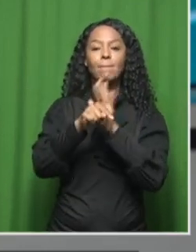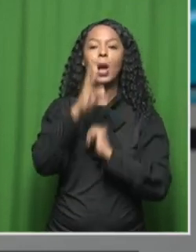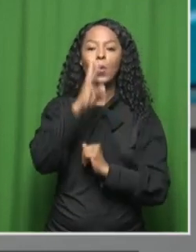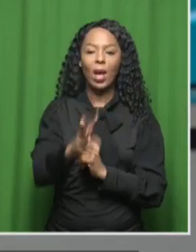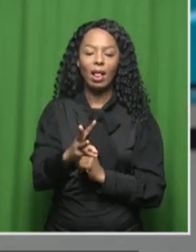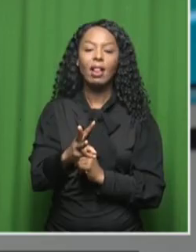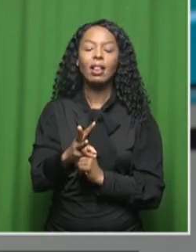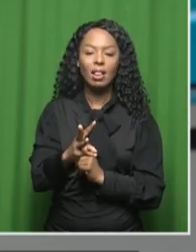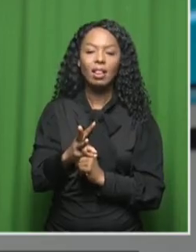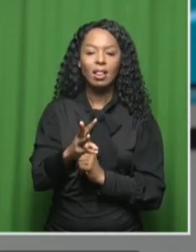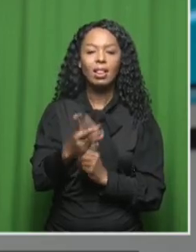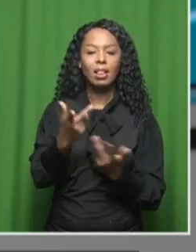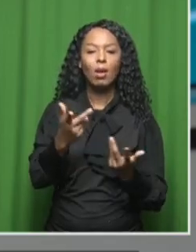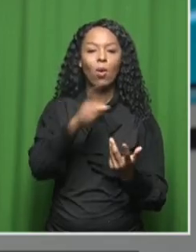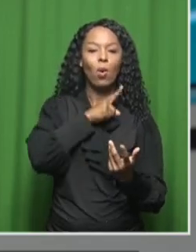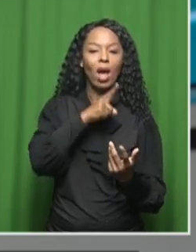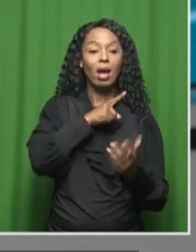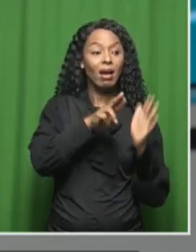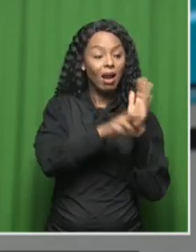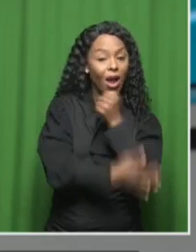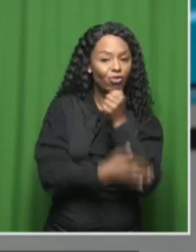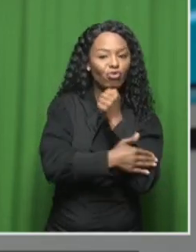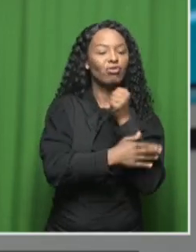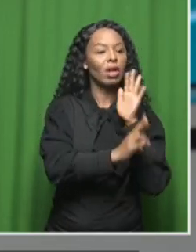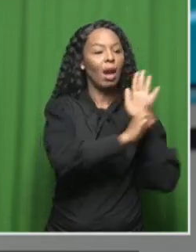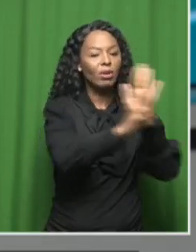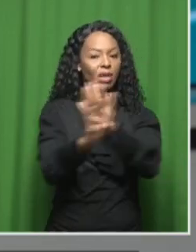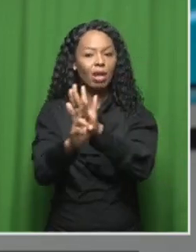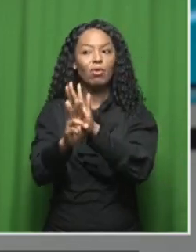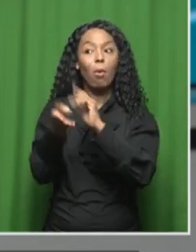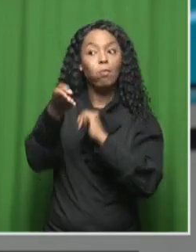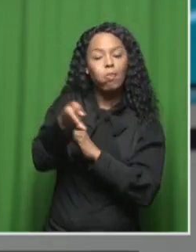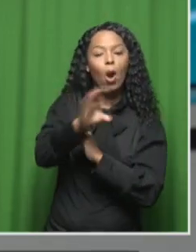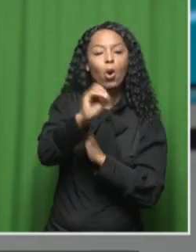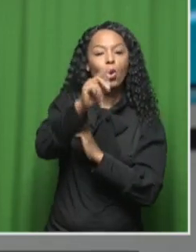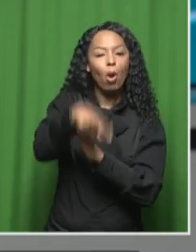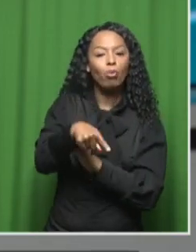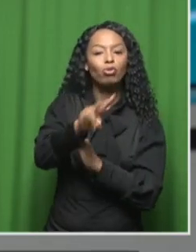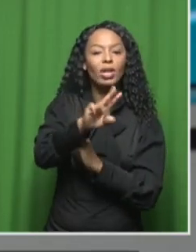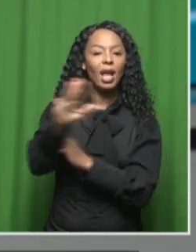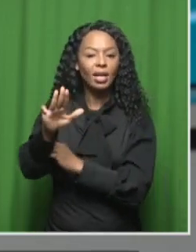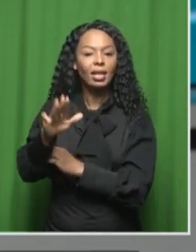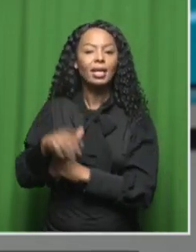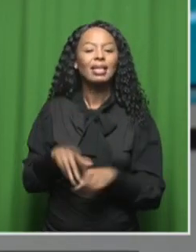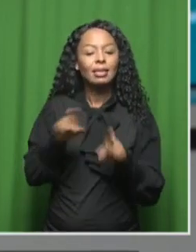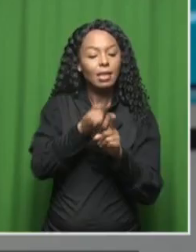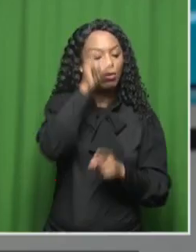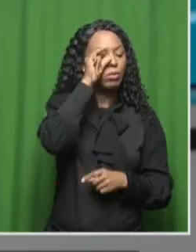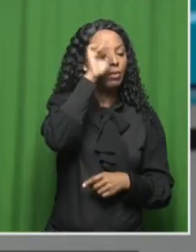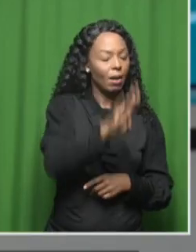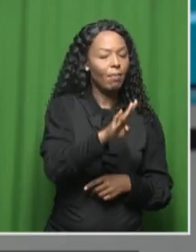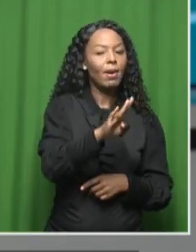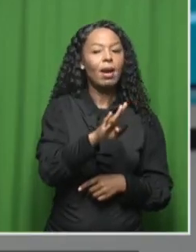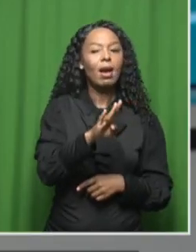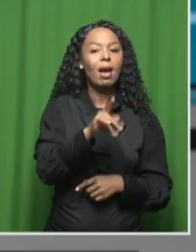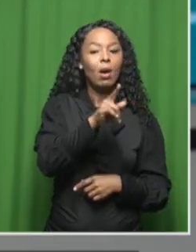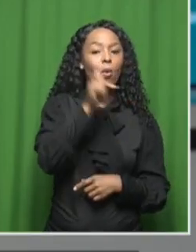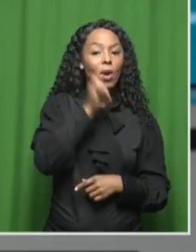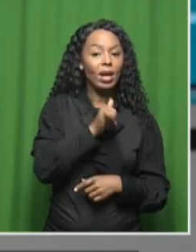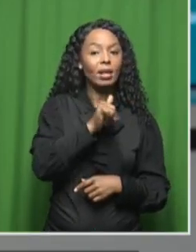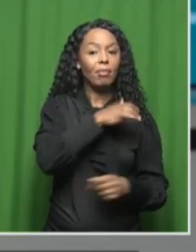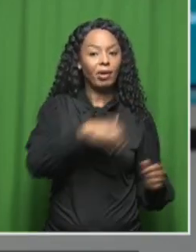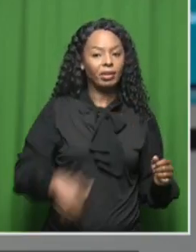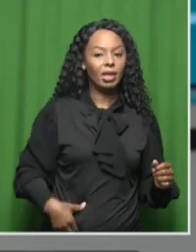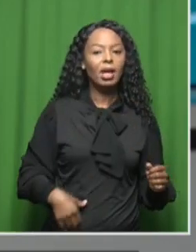countries represented at COP29. The US, even under the Biden administration, have always argued that